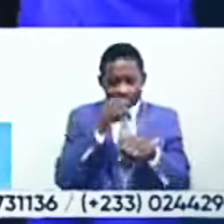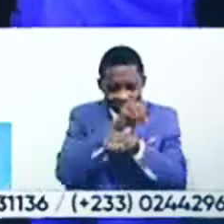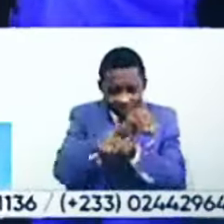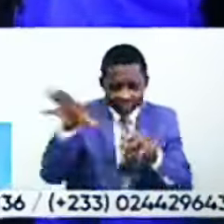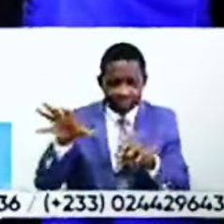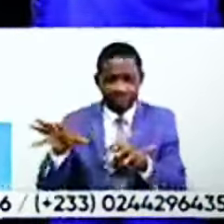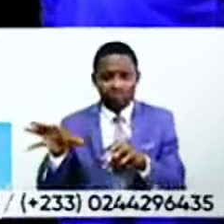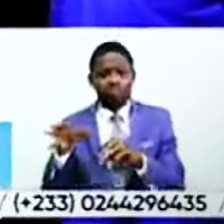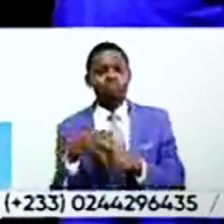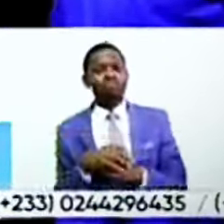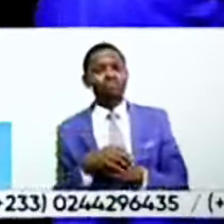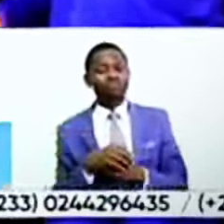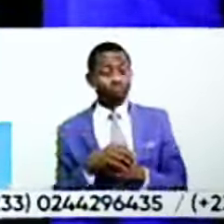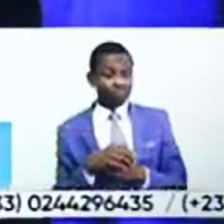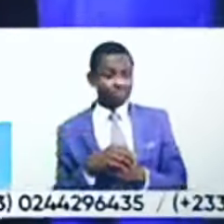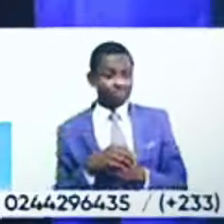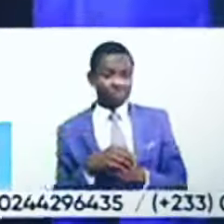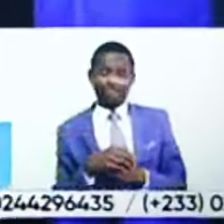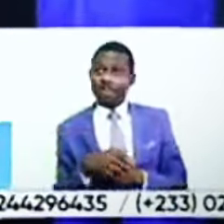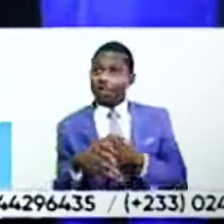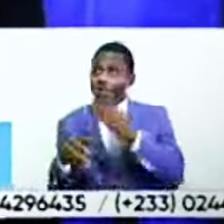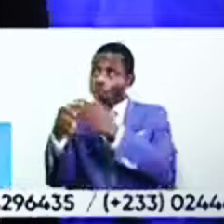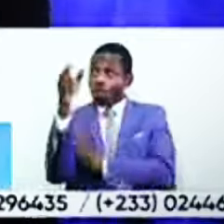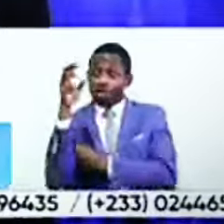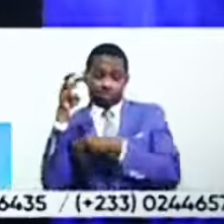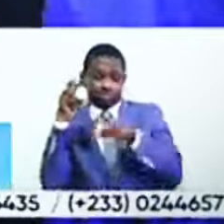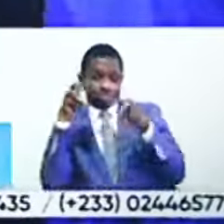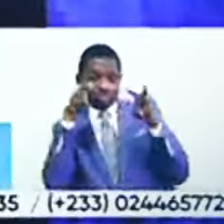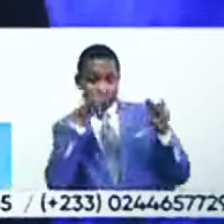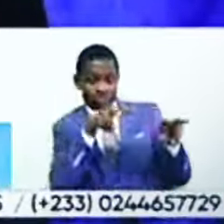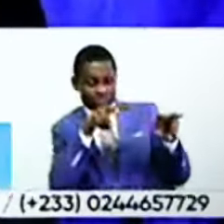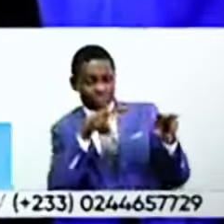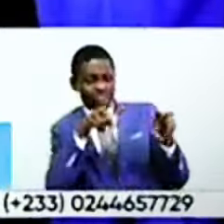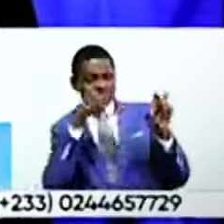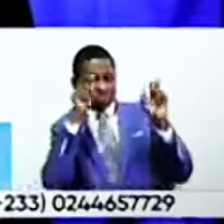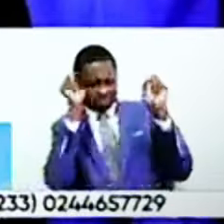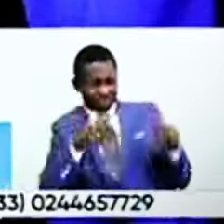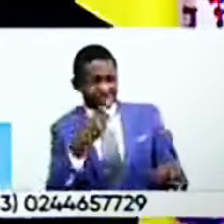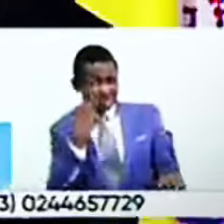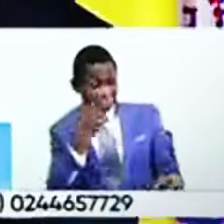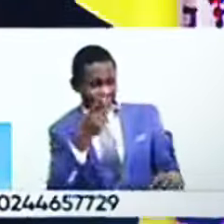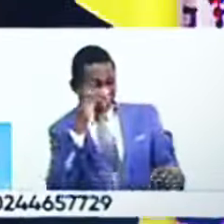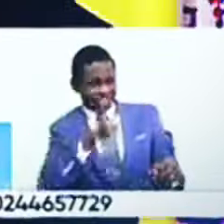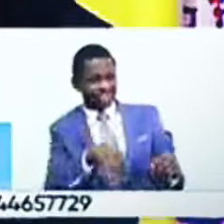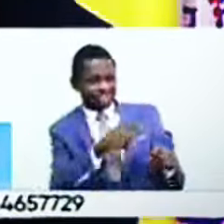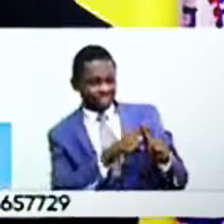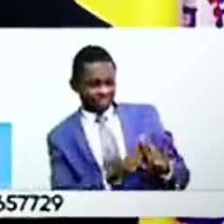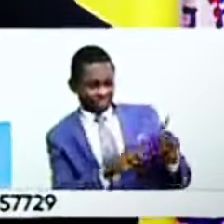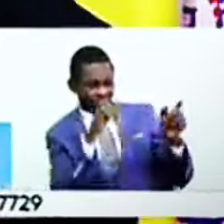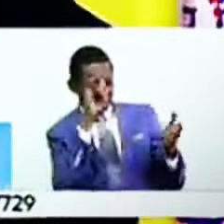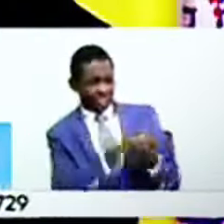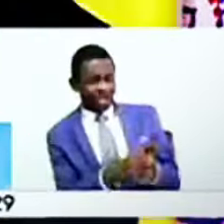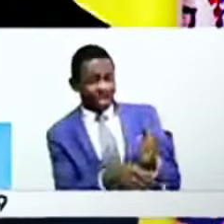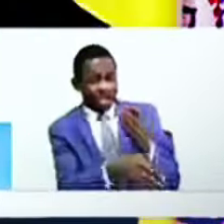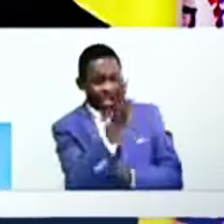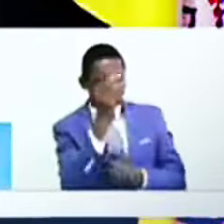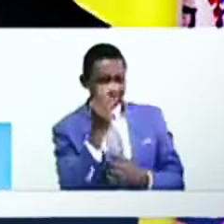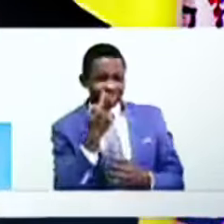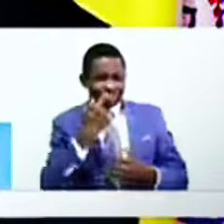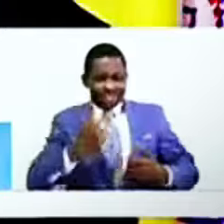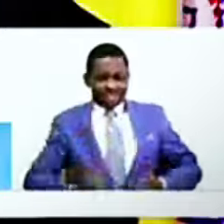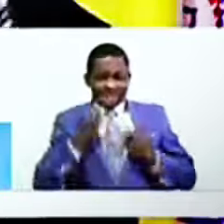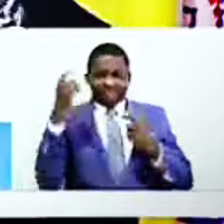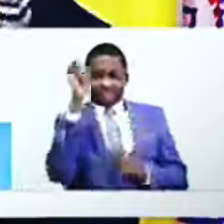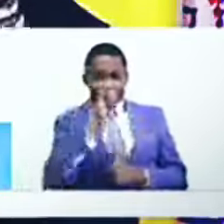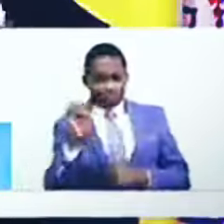The watching worlds, you see this glorious difference. That the eternal life has brought